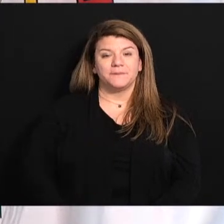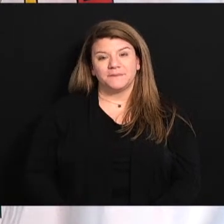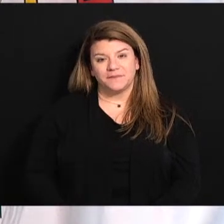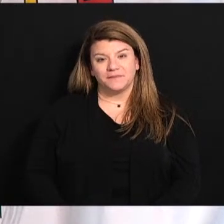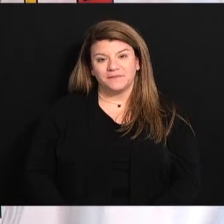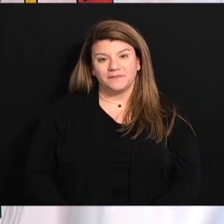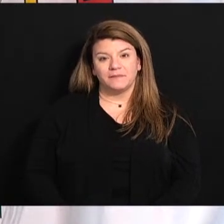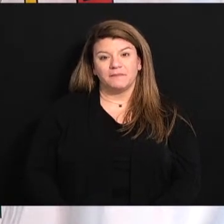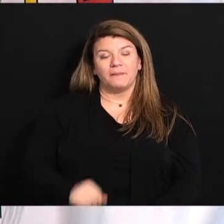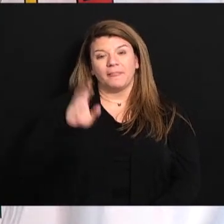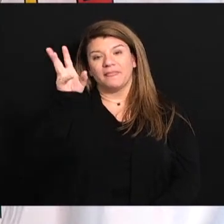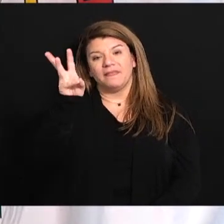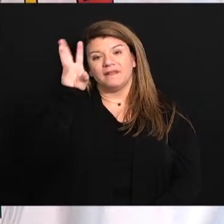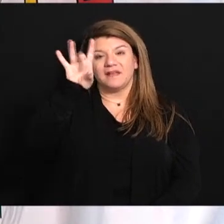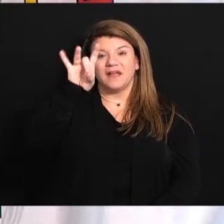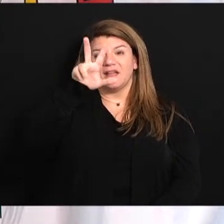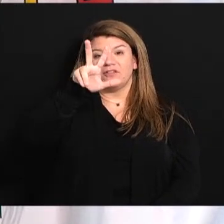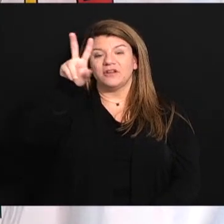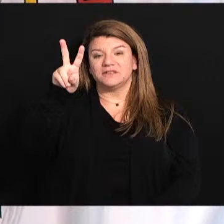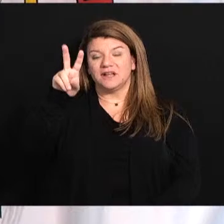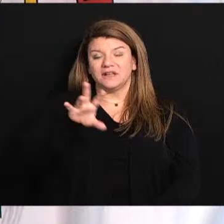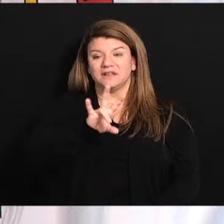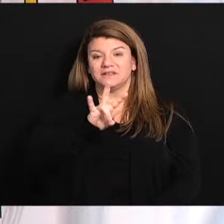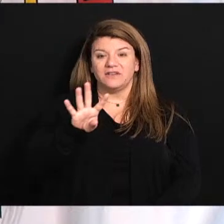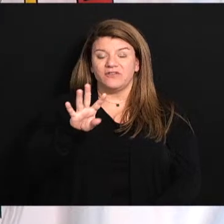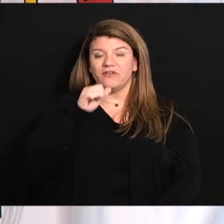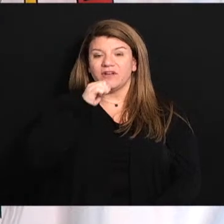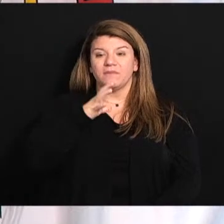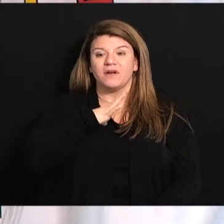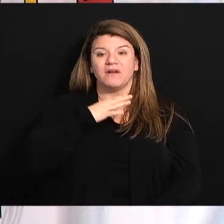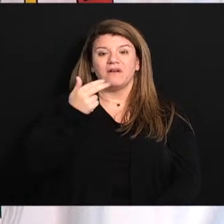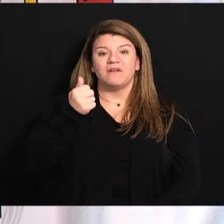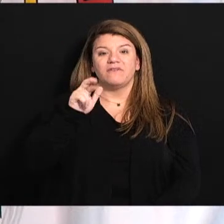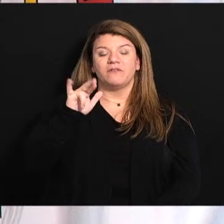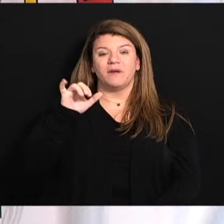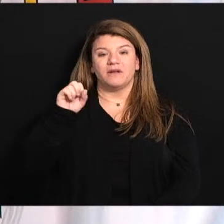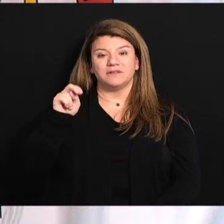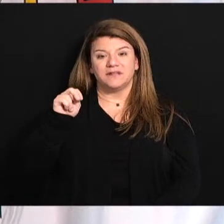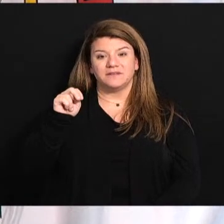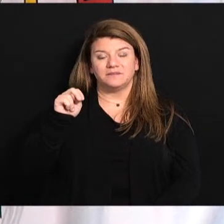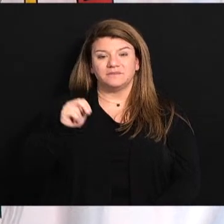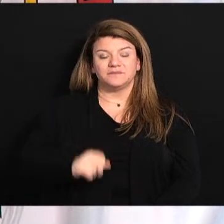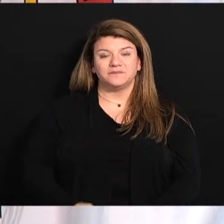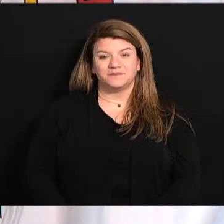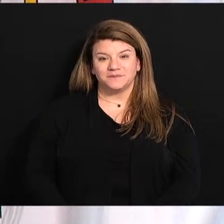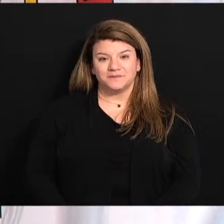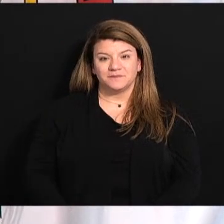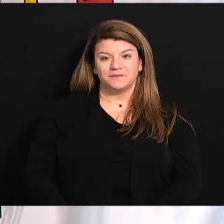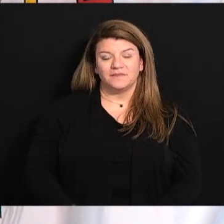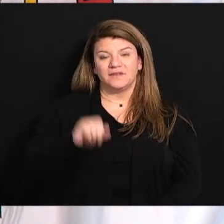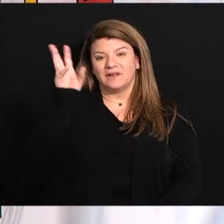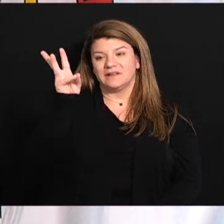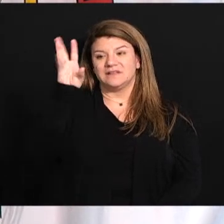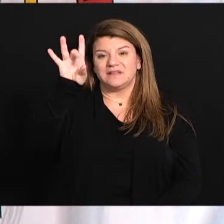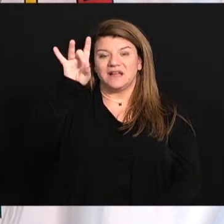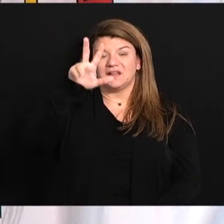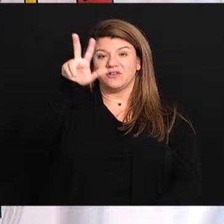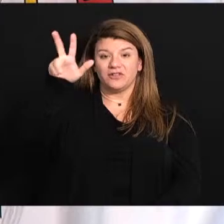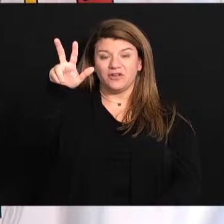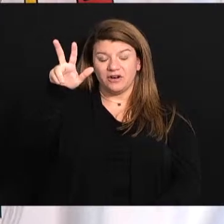The 6,832nd death, a 74-year-old female from Harrison County. The 6,833rd